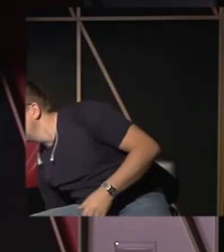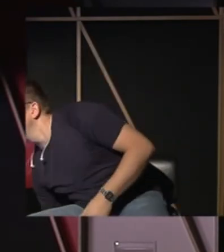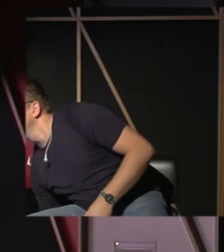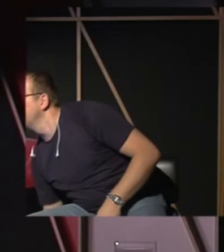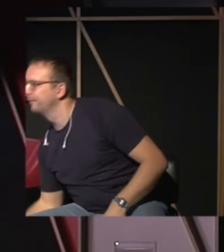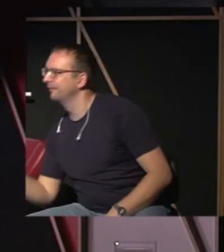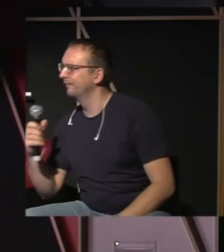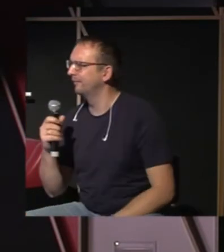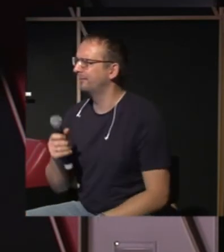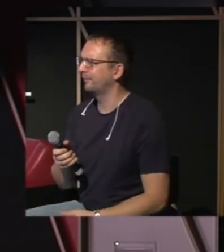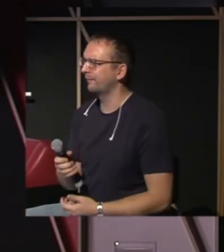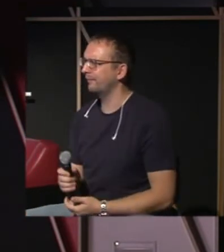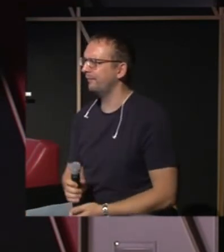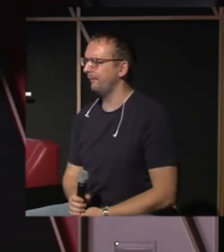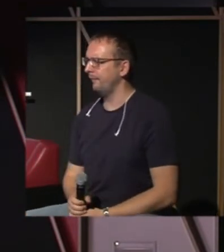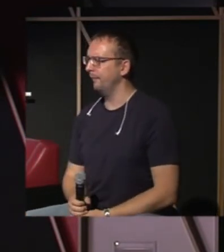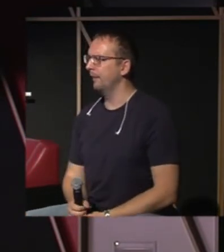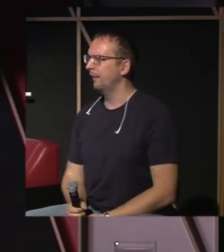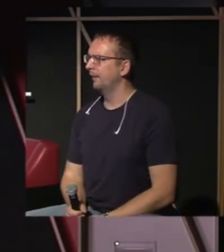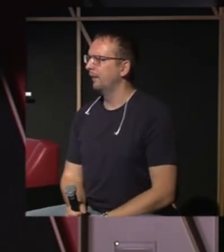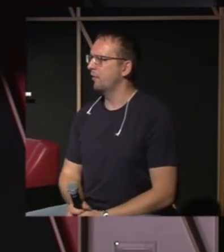That will be translated by his sign language interpreter.